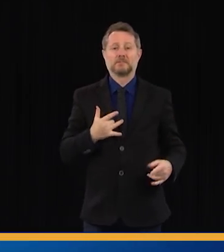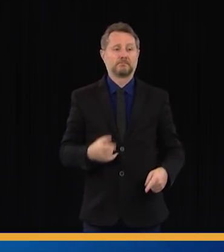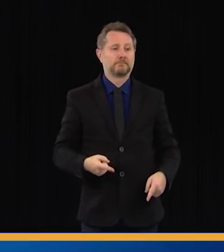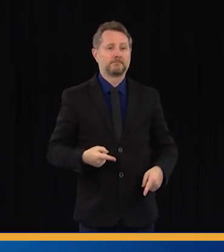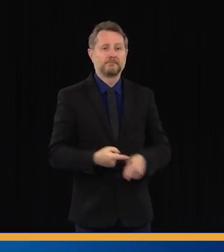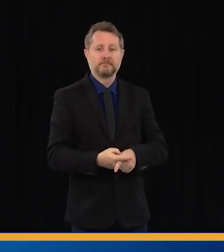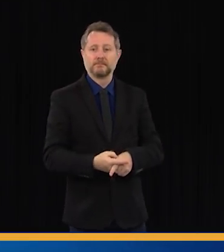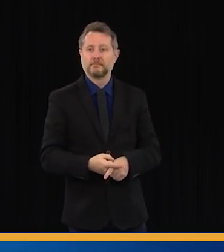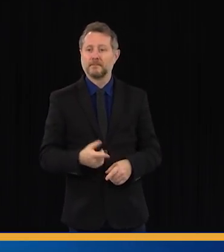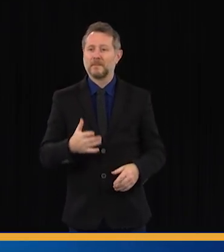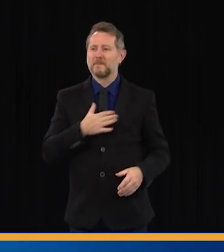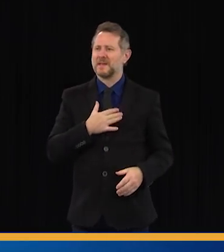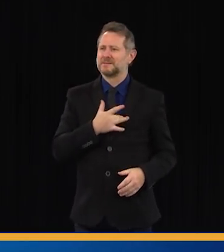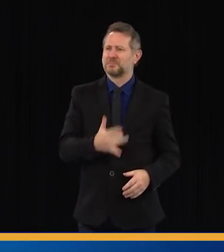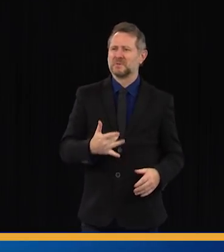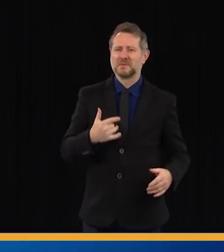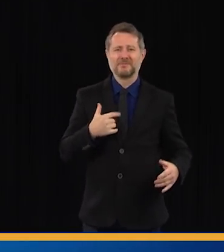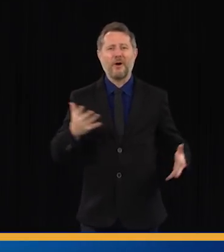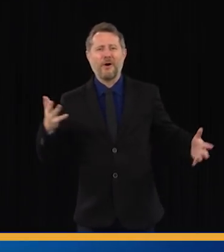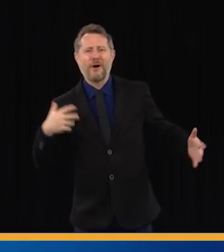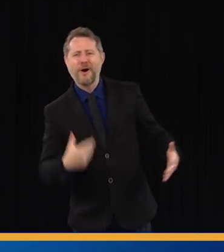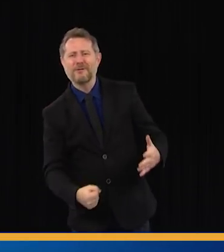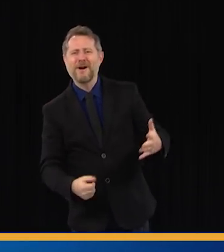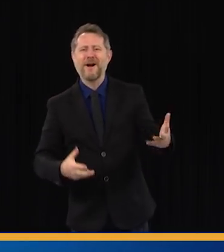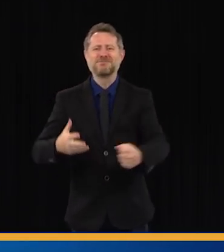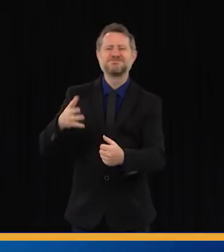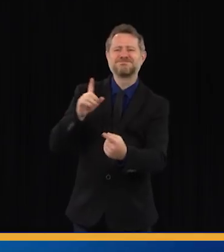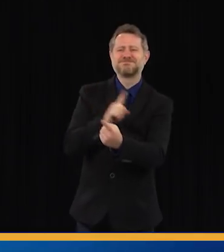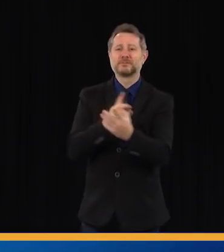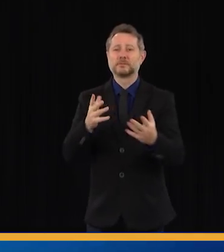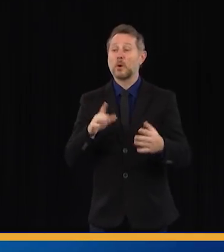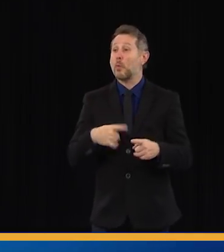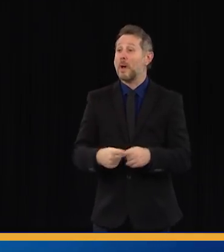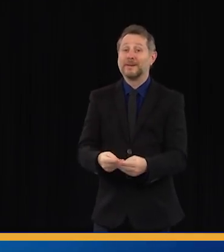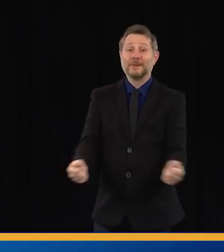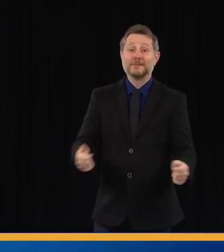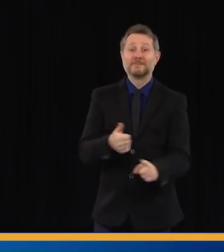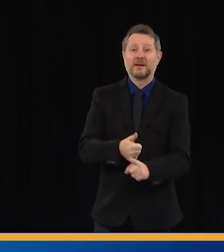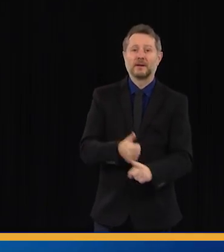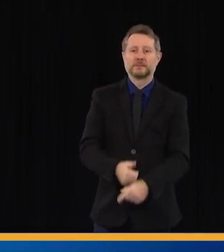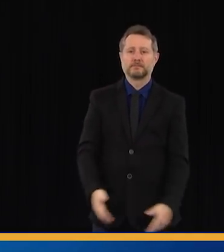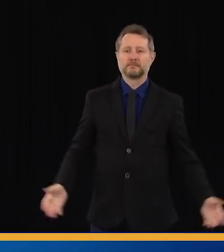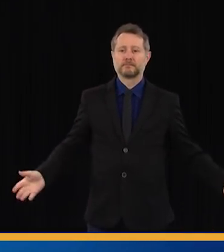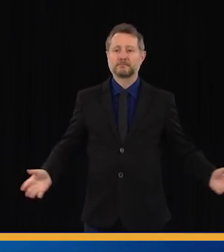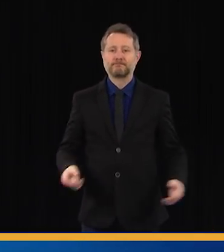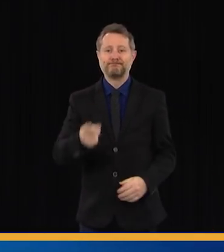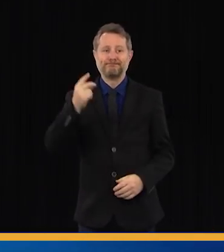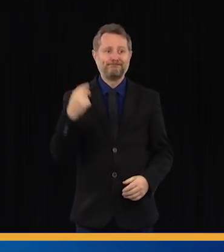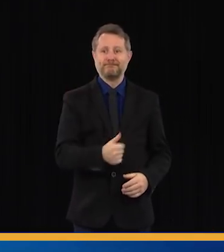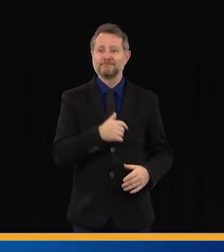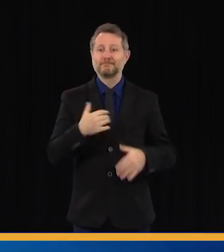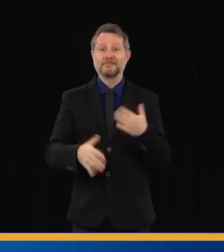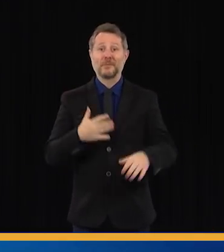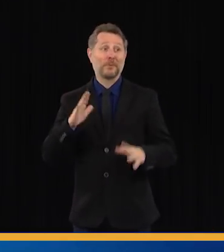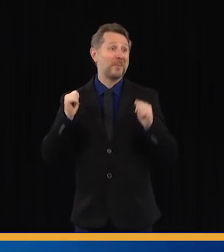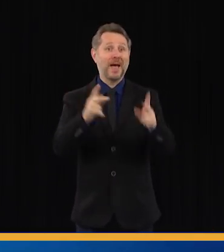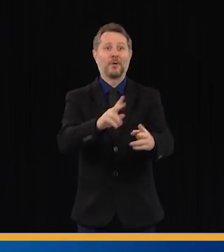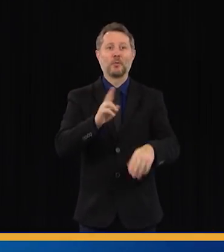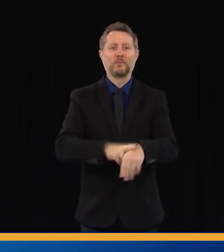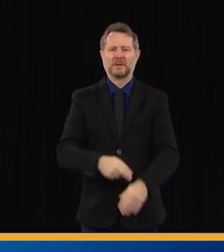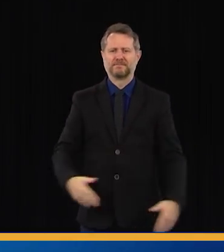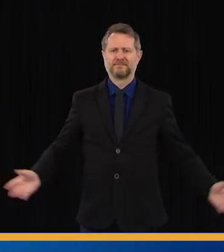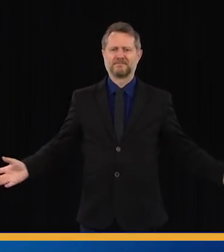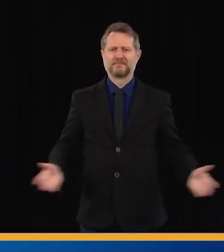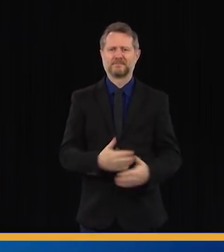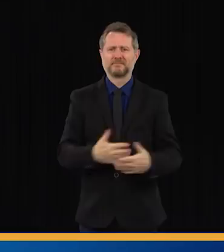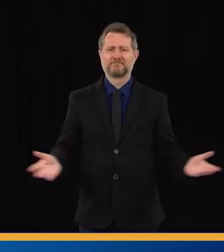human behavior and needs. When is it over? It's not going to be over like that. It's not going to